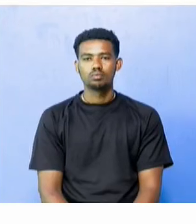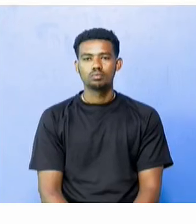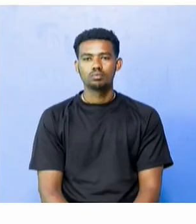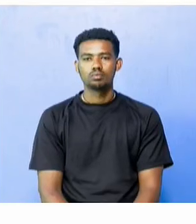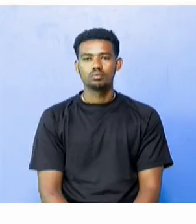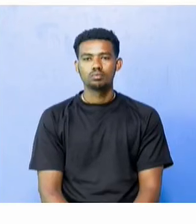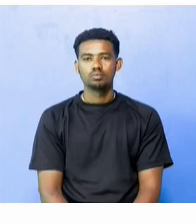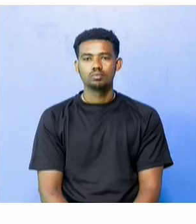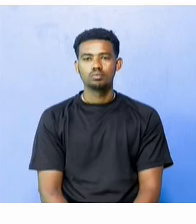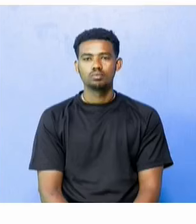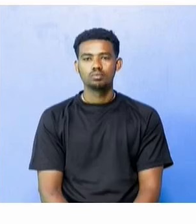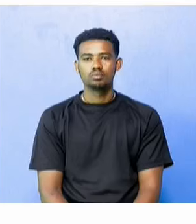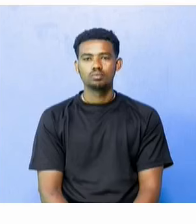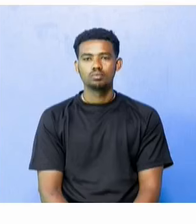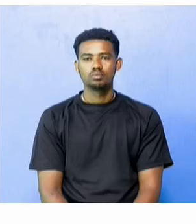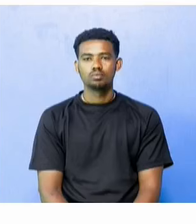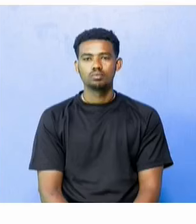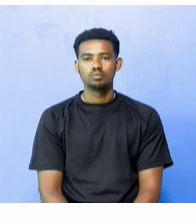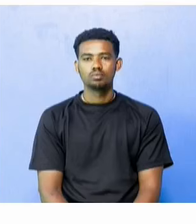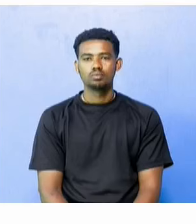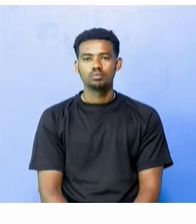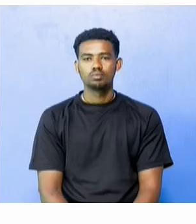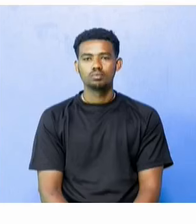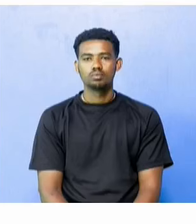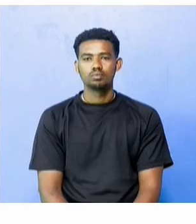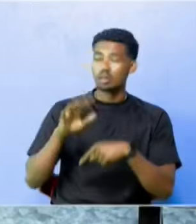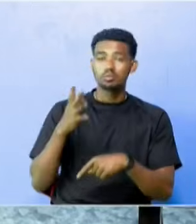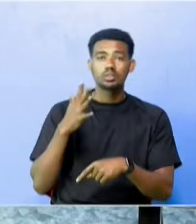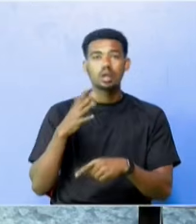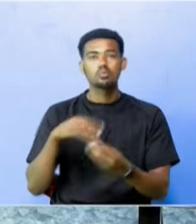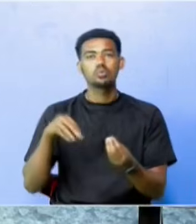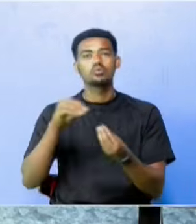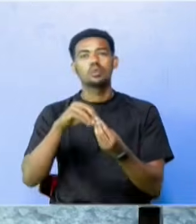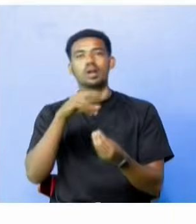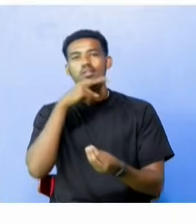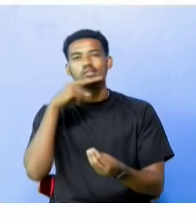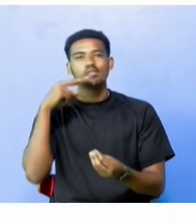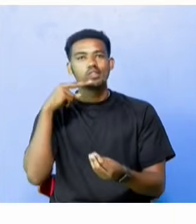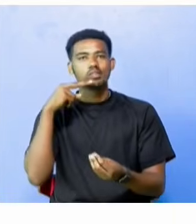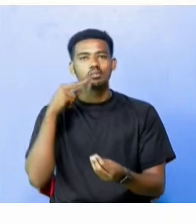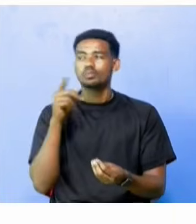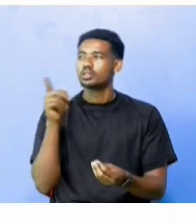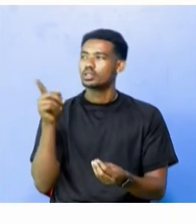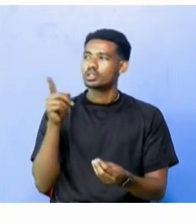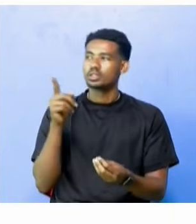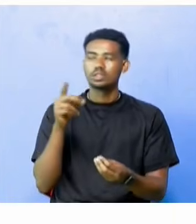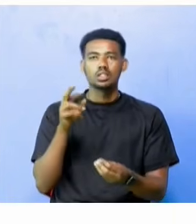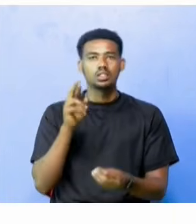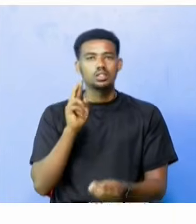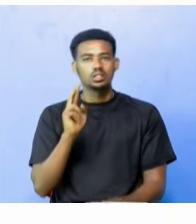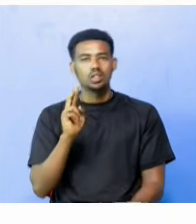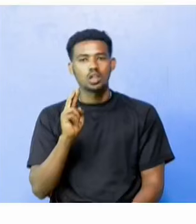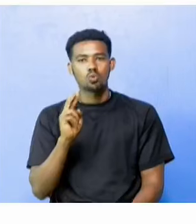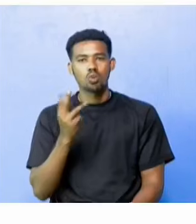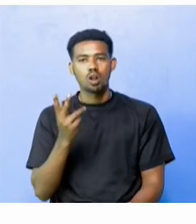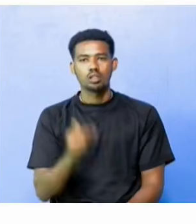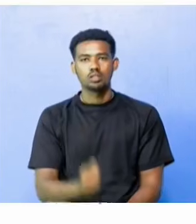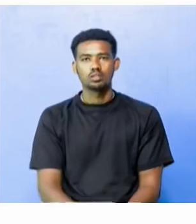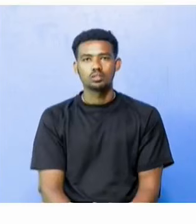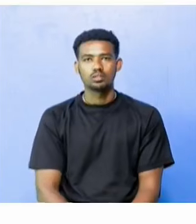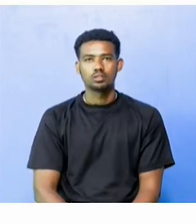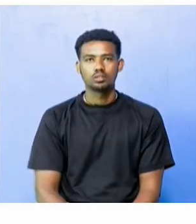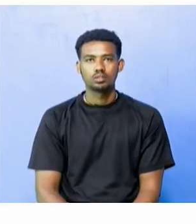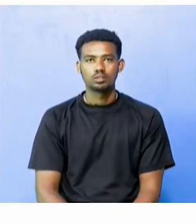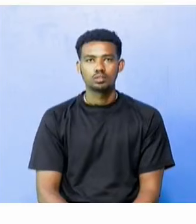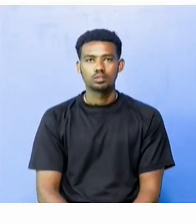Okay, when it comes to the type of adverbs, these ones are the regular ones, regular